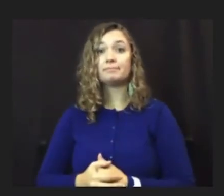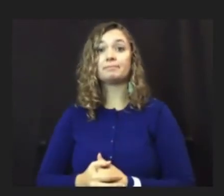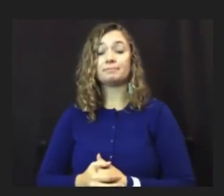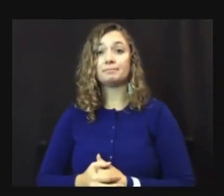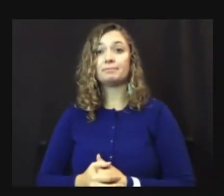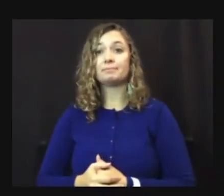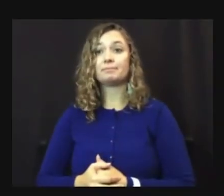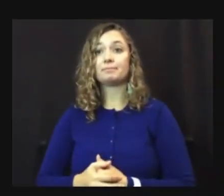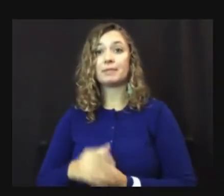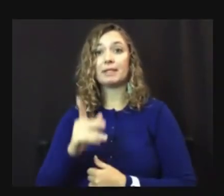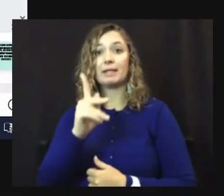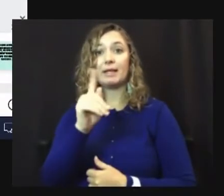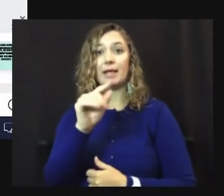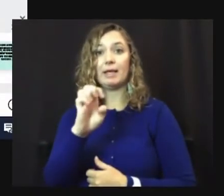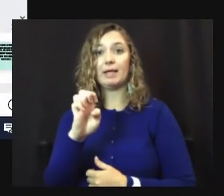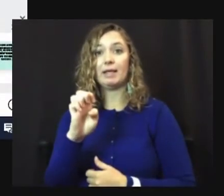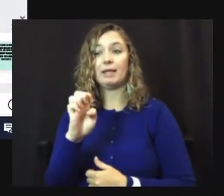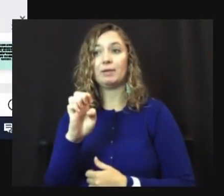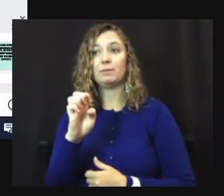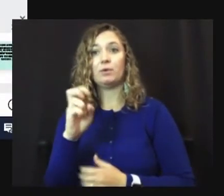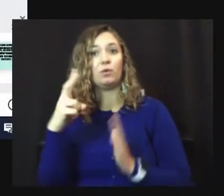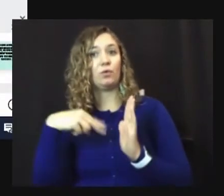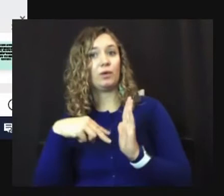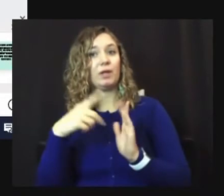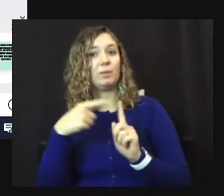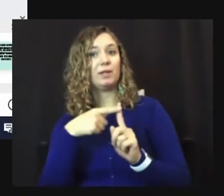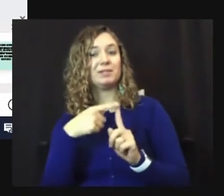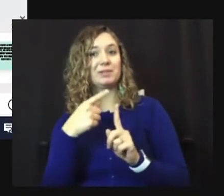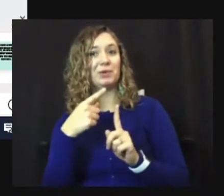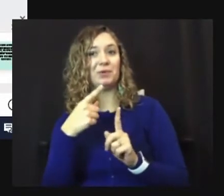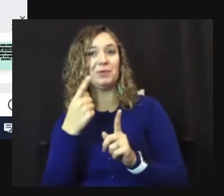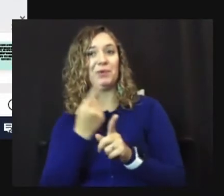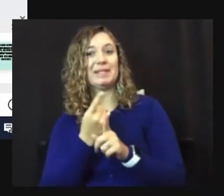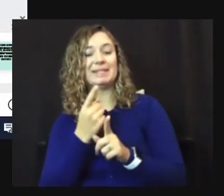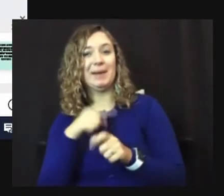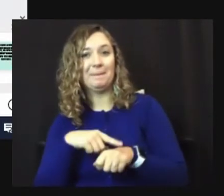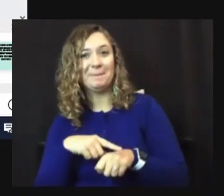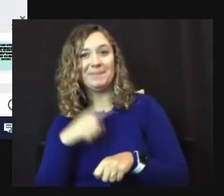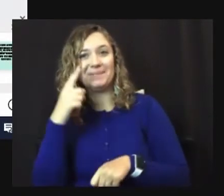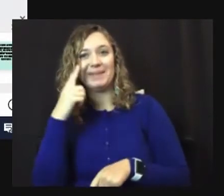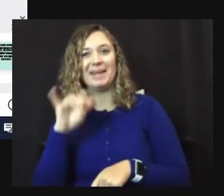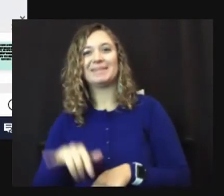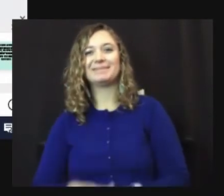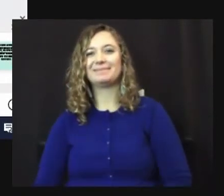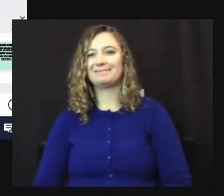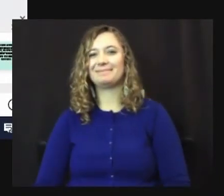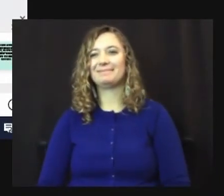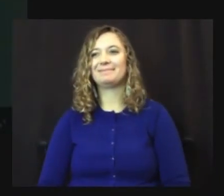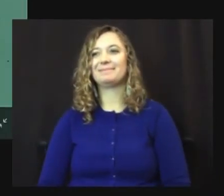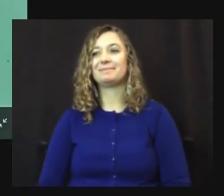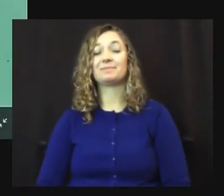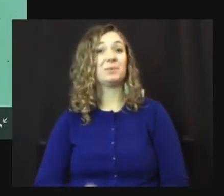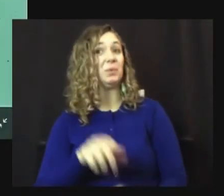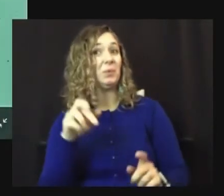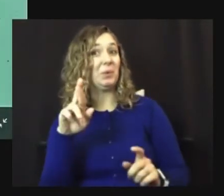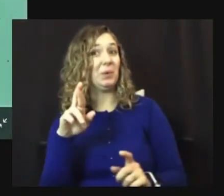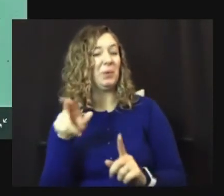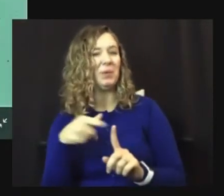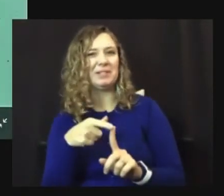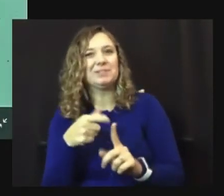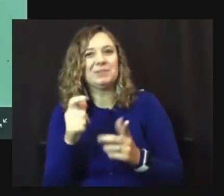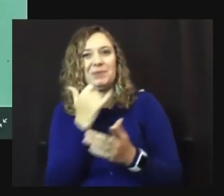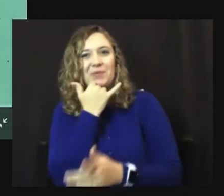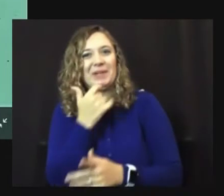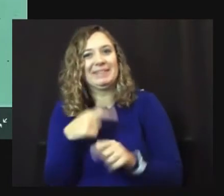Kate will read them when it's the right time to read them. Or maybe when it's the wrong time. I can't